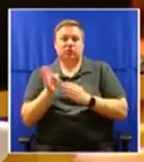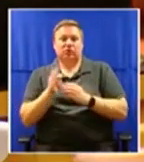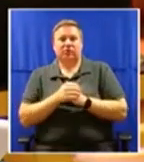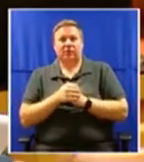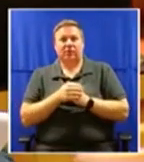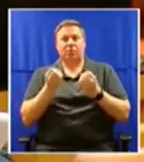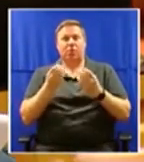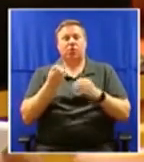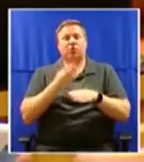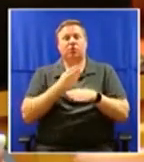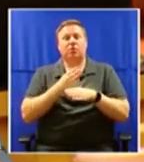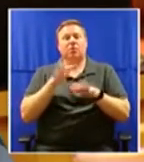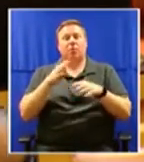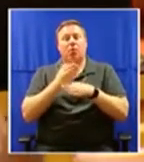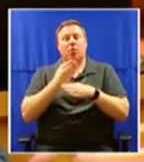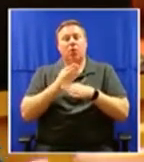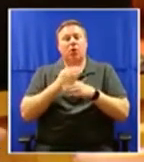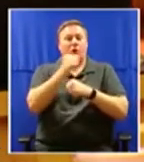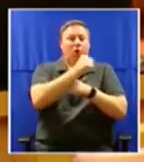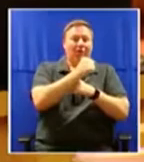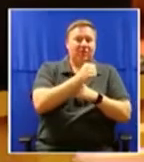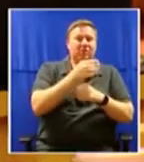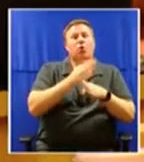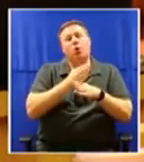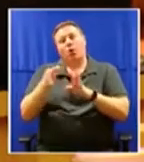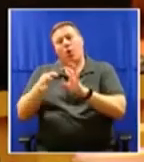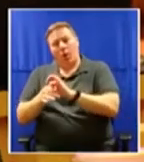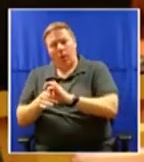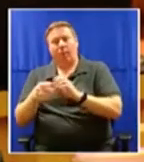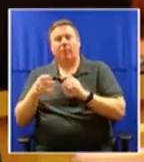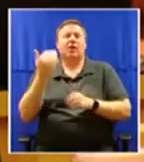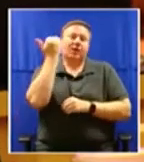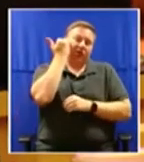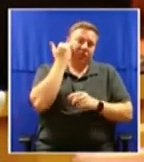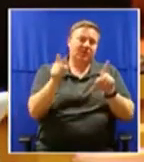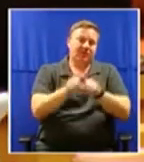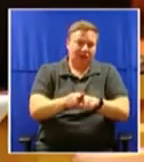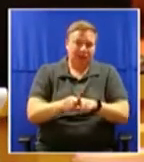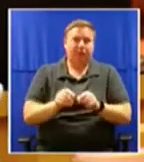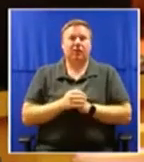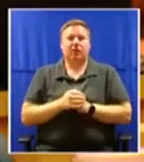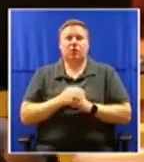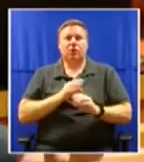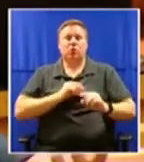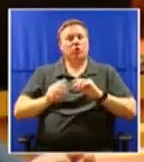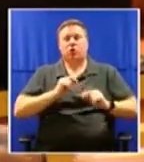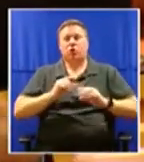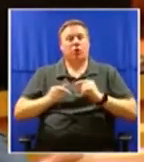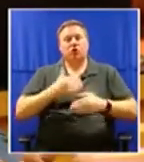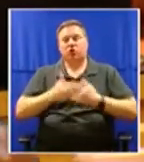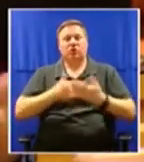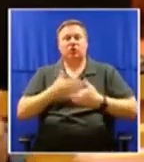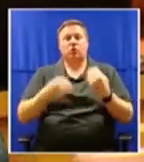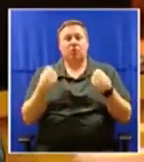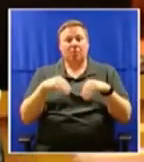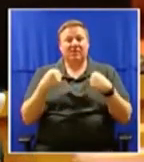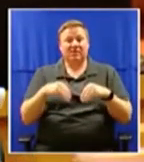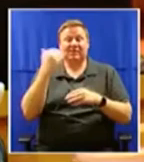employees working in an office to working from home. Governments, the same thing. And in the rush to continue with business and